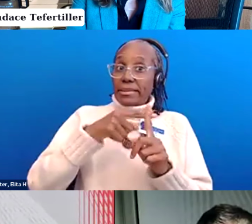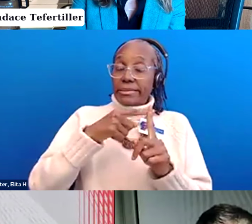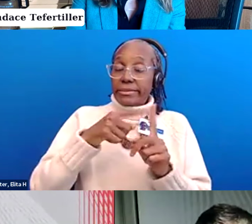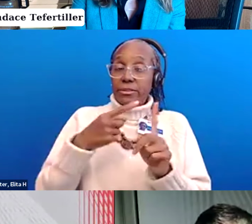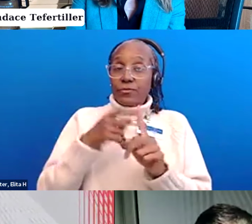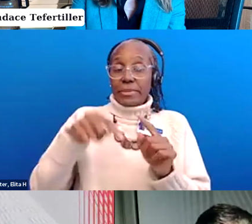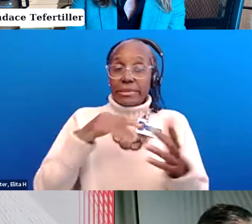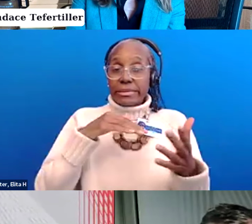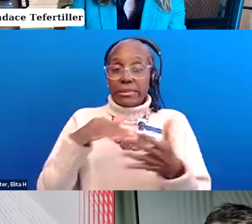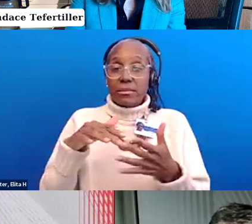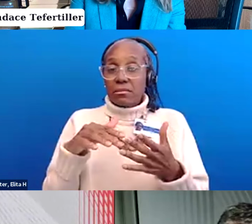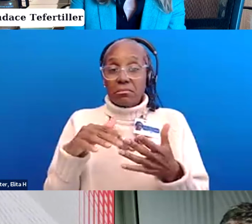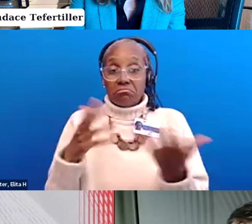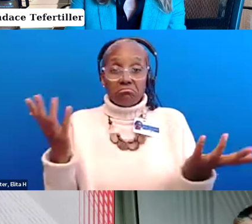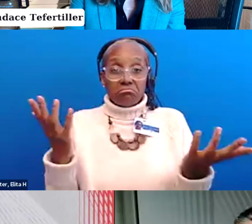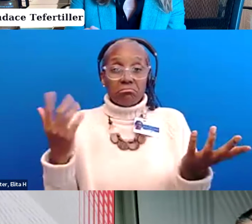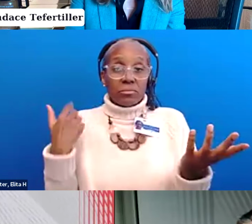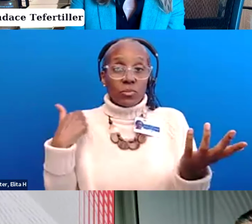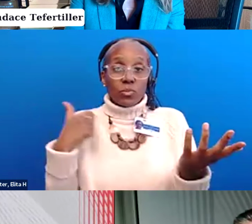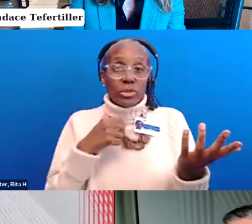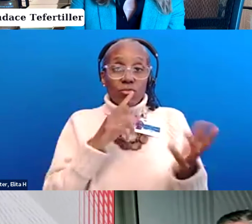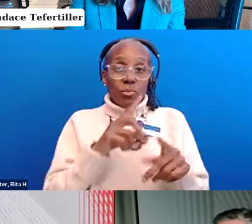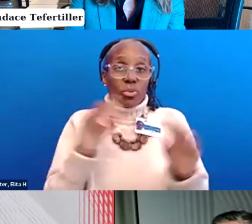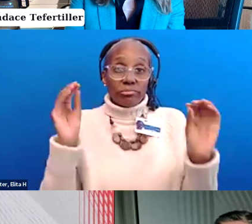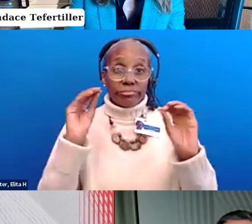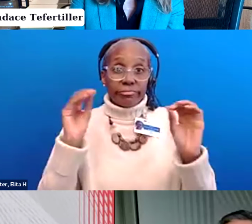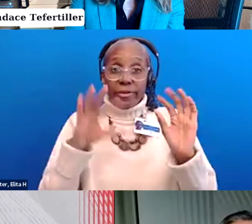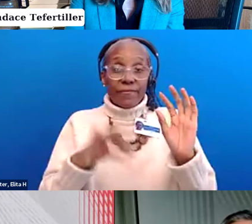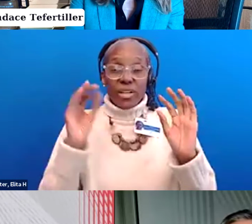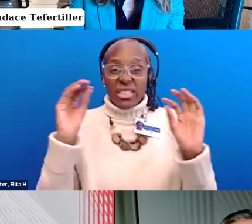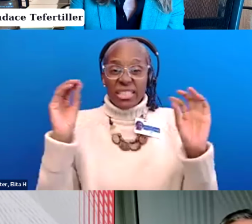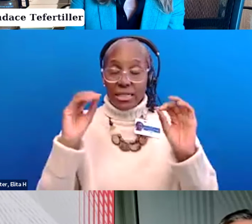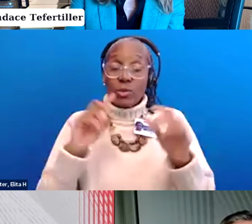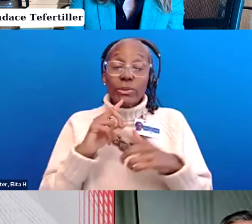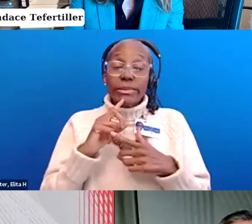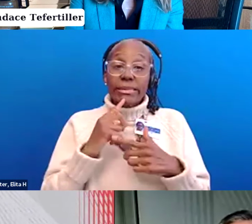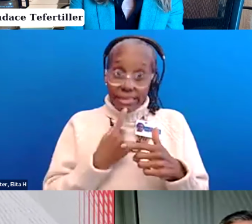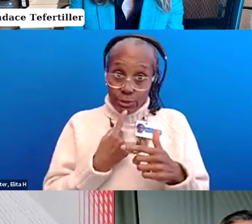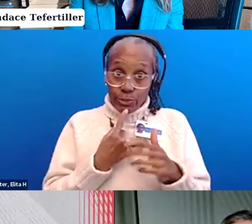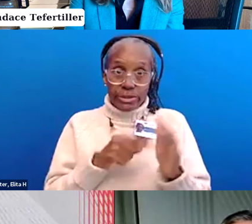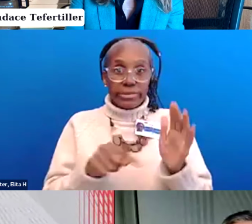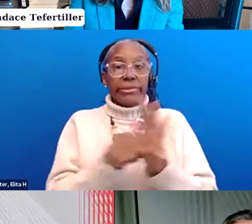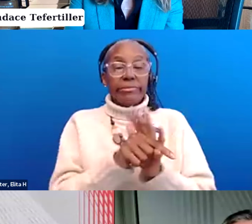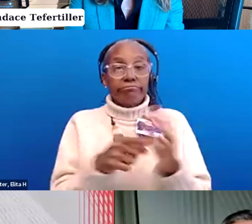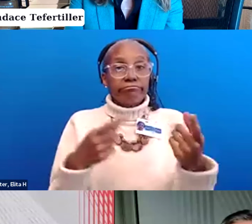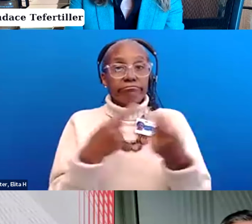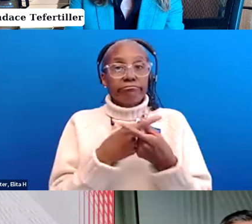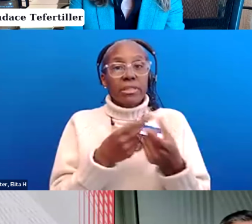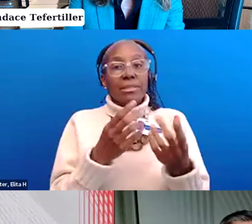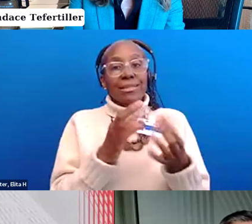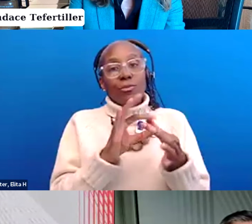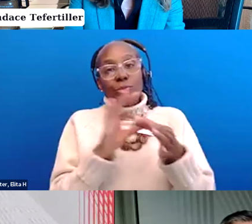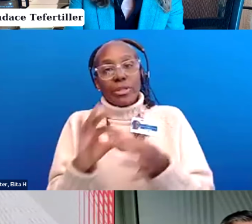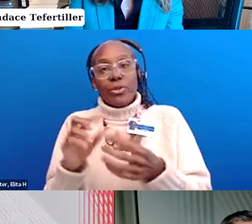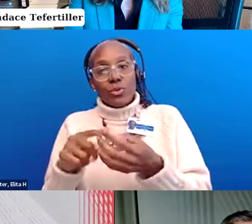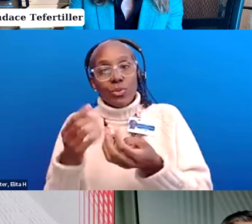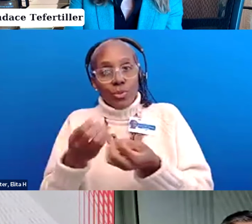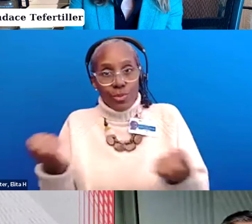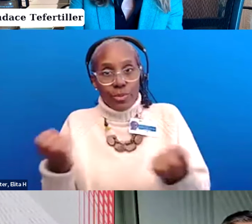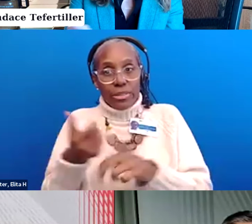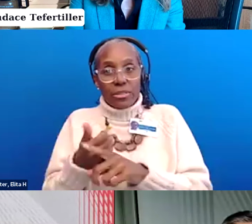this study, is that we did not report any or find any serious adverse events that were device related